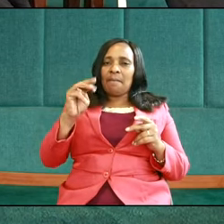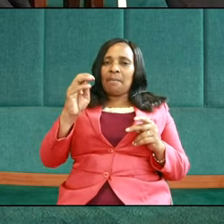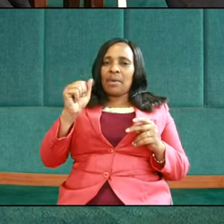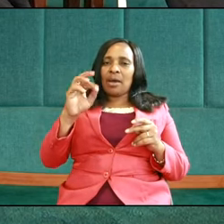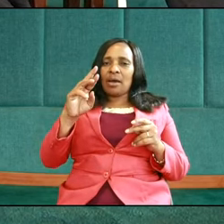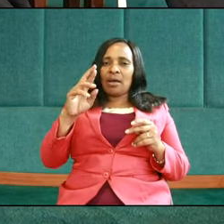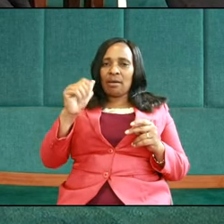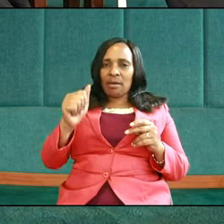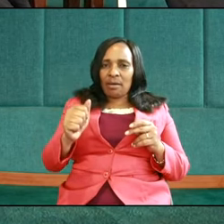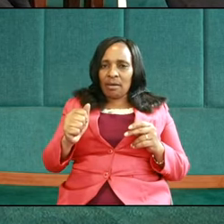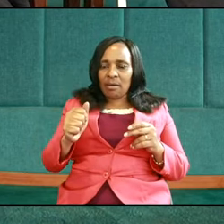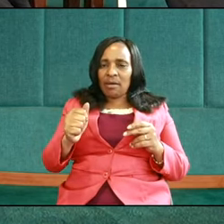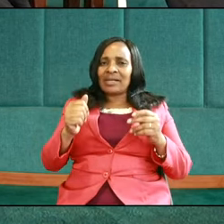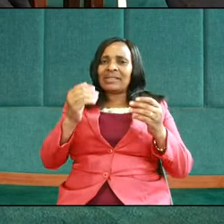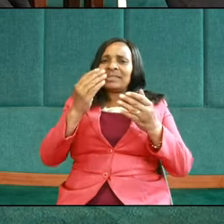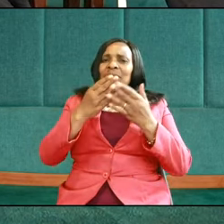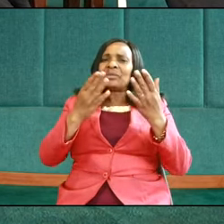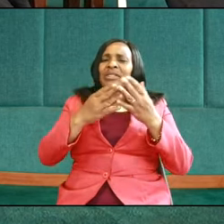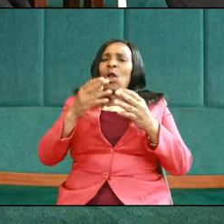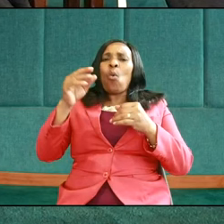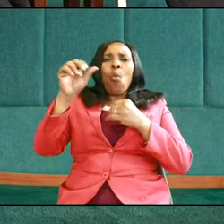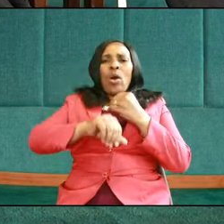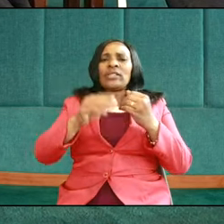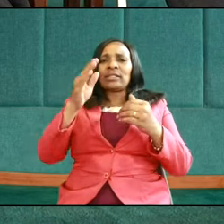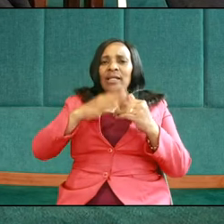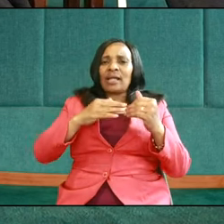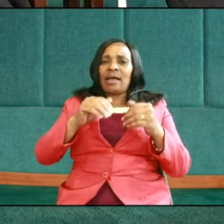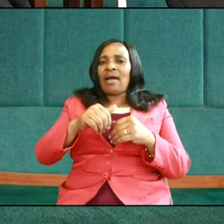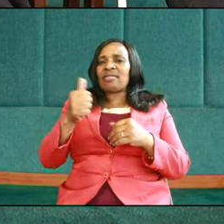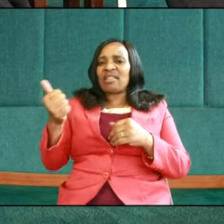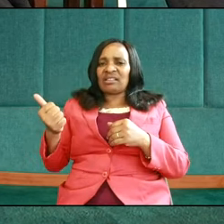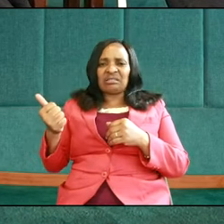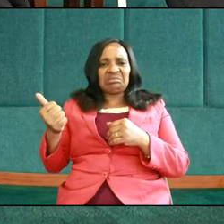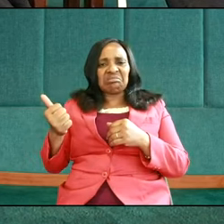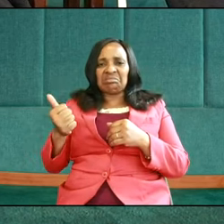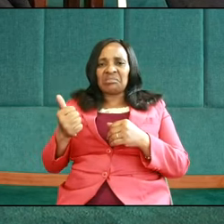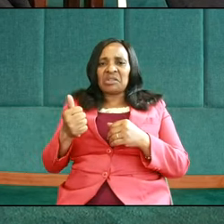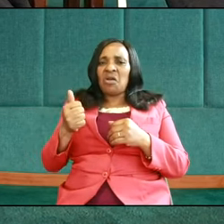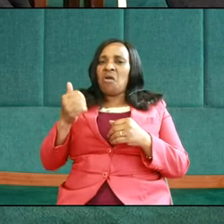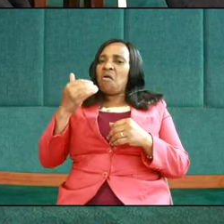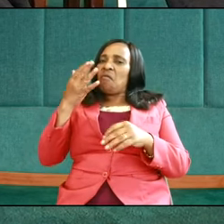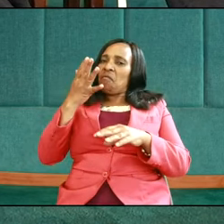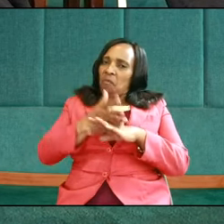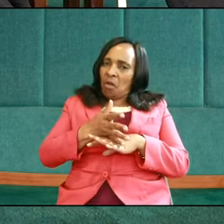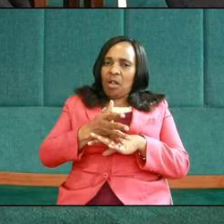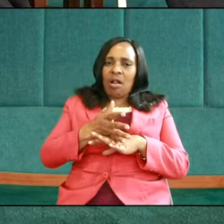Some sins are worse than others. I believe that is false.